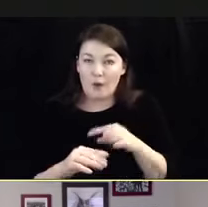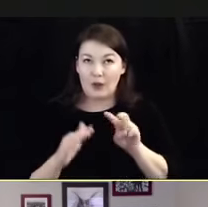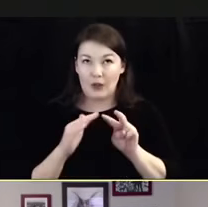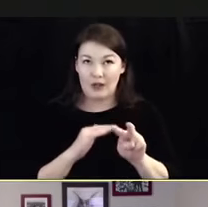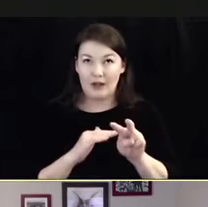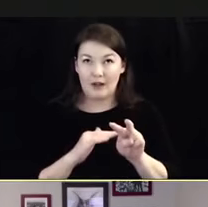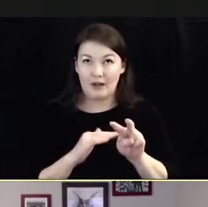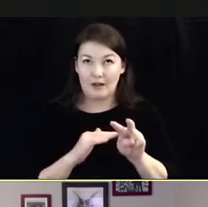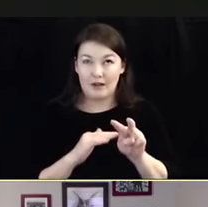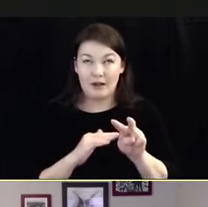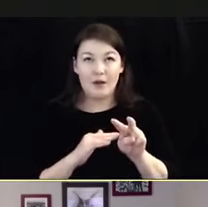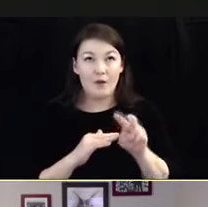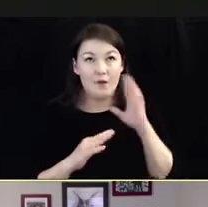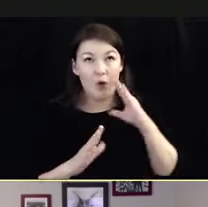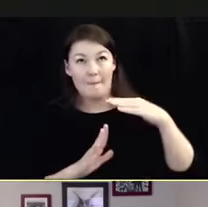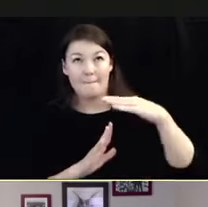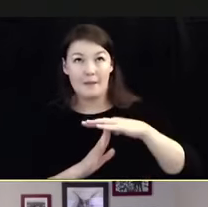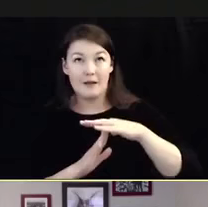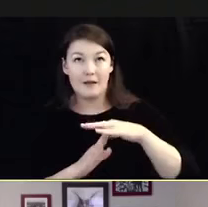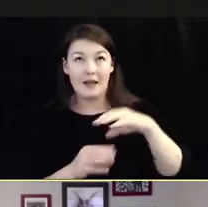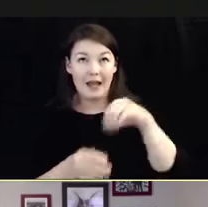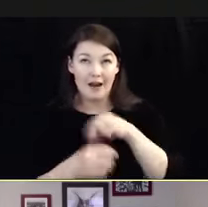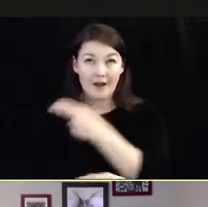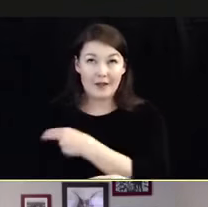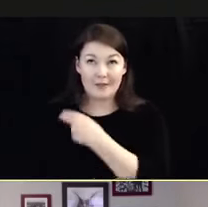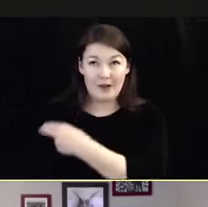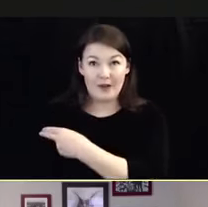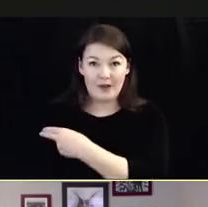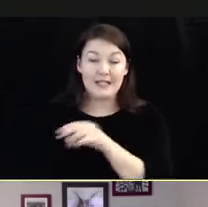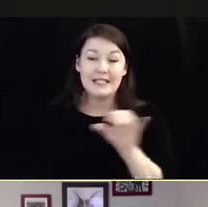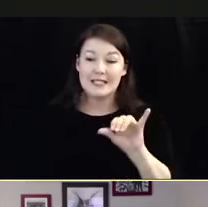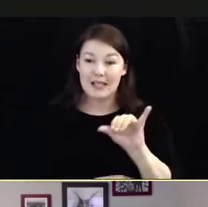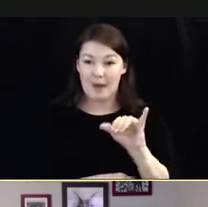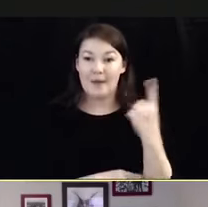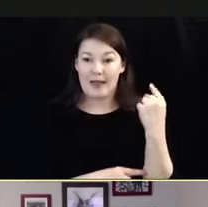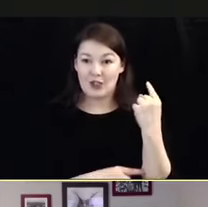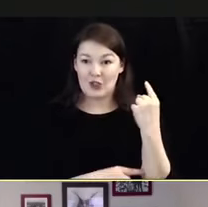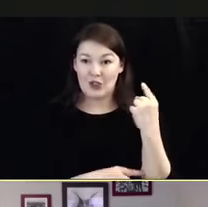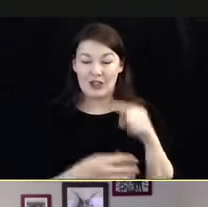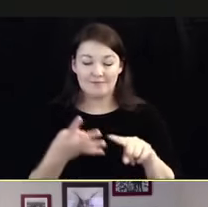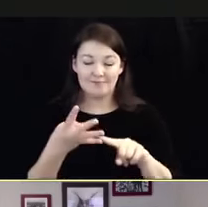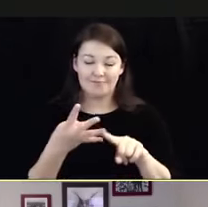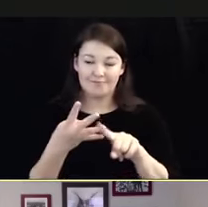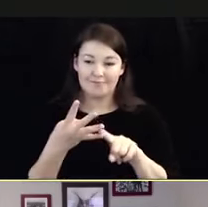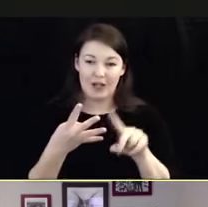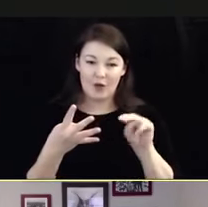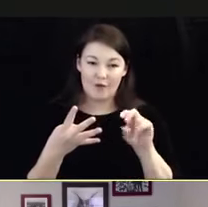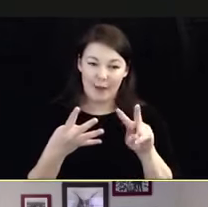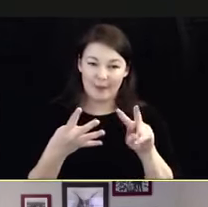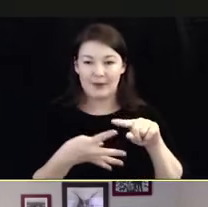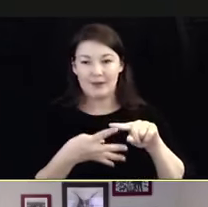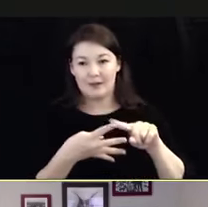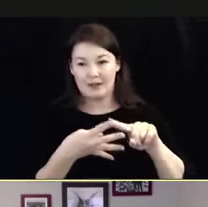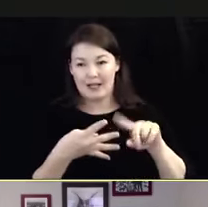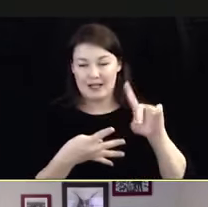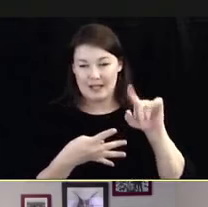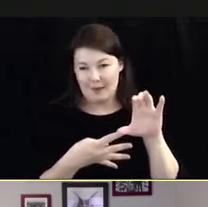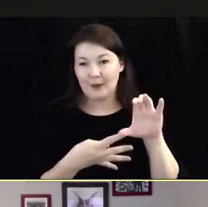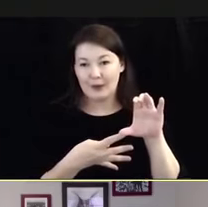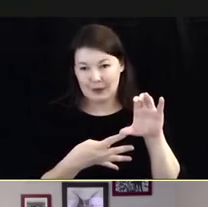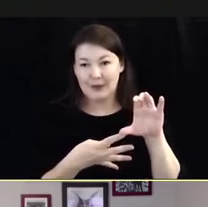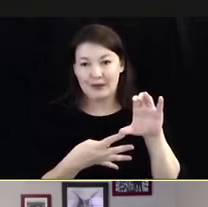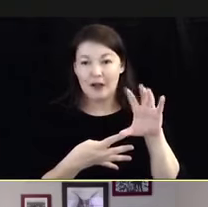in hospitalizations. Last year, it was the same thing. It was late November, early December, and that's again what we're forecasting right now.